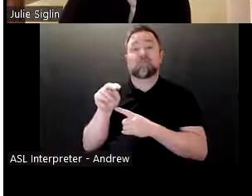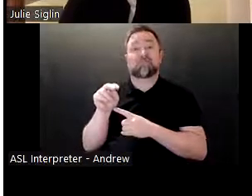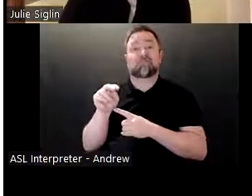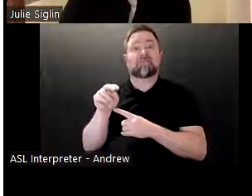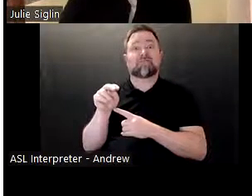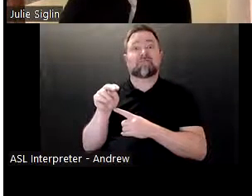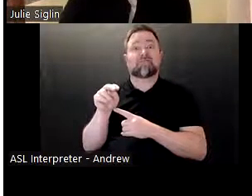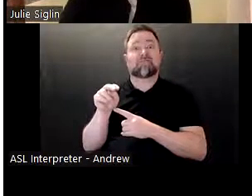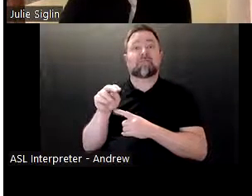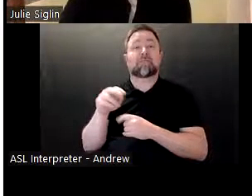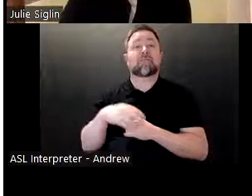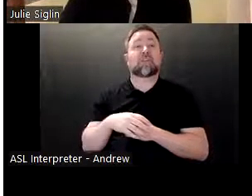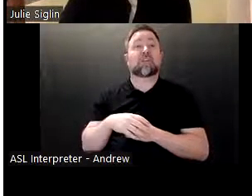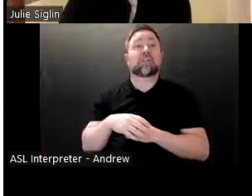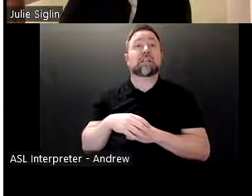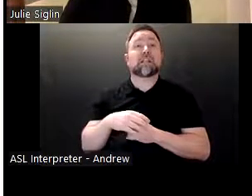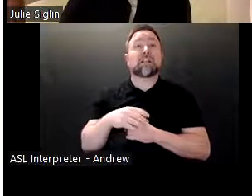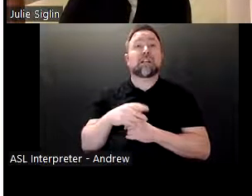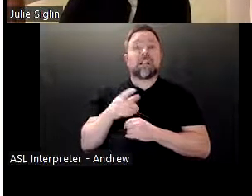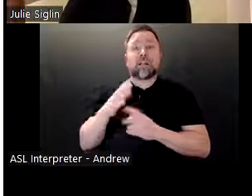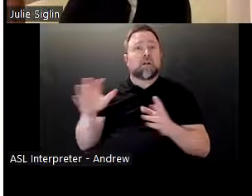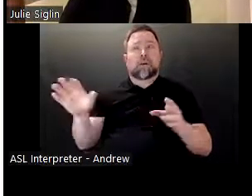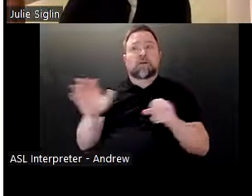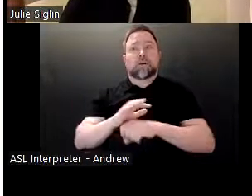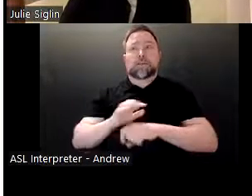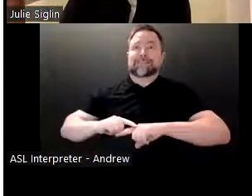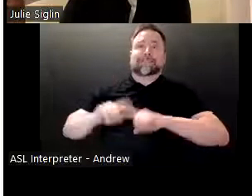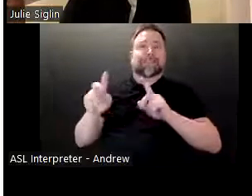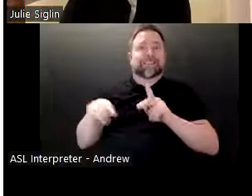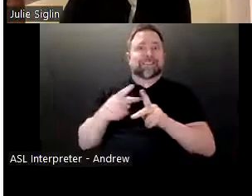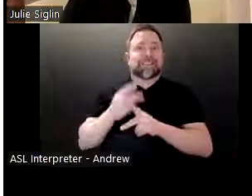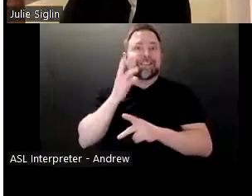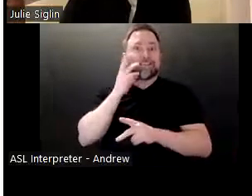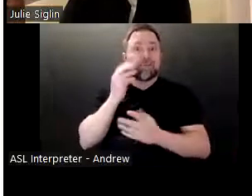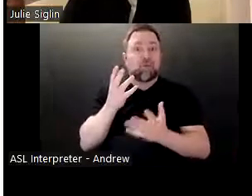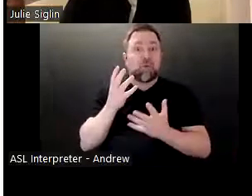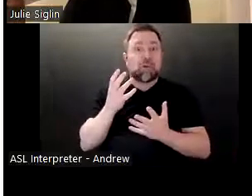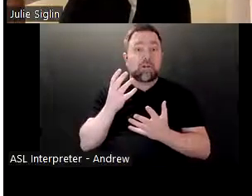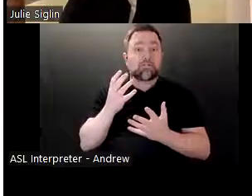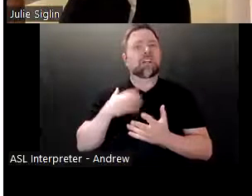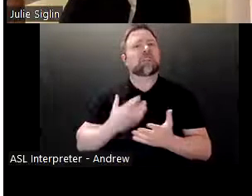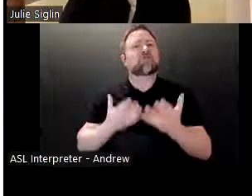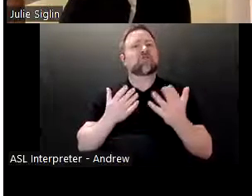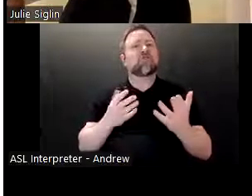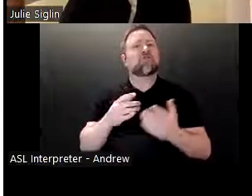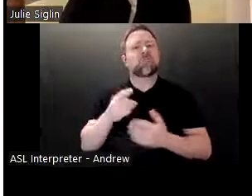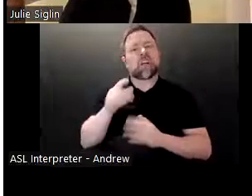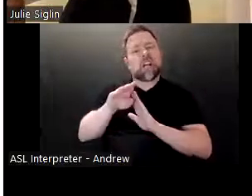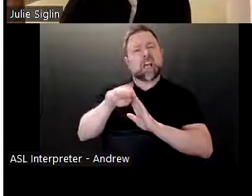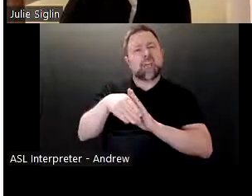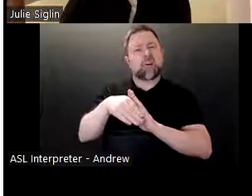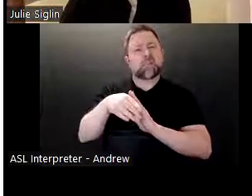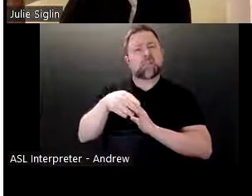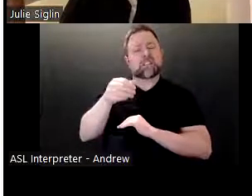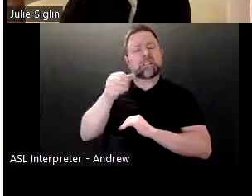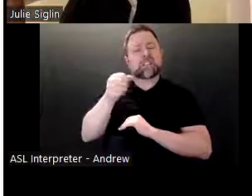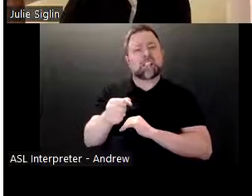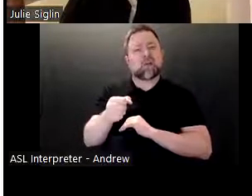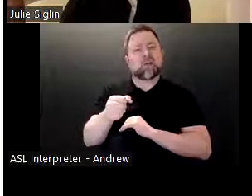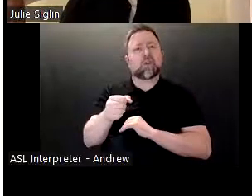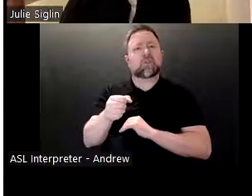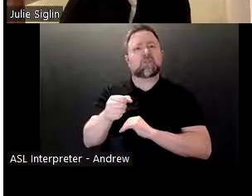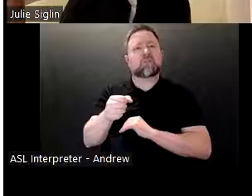you are desiring a totally different type of sensory experience, I would suggest you travel about a half-hour south to Longwood Gardens